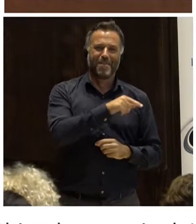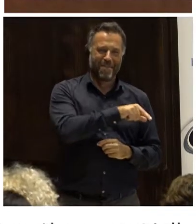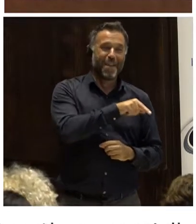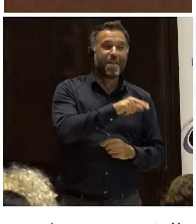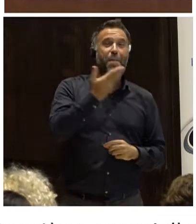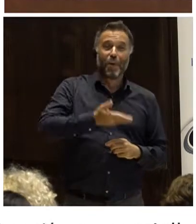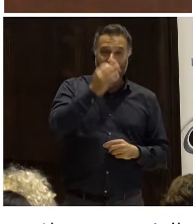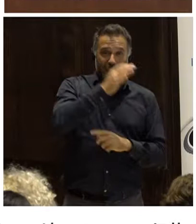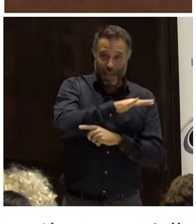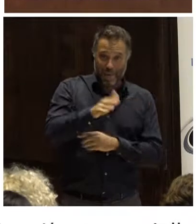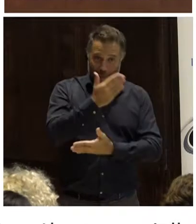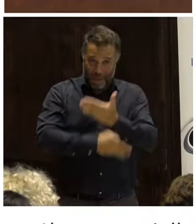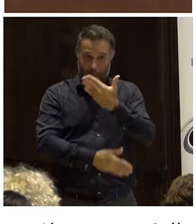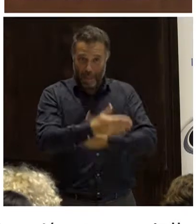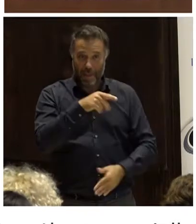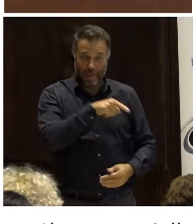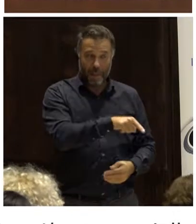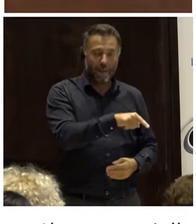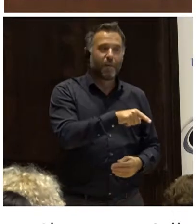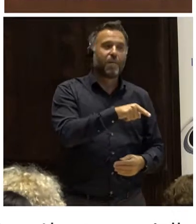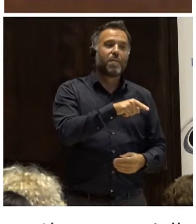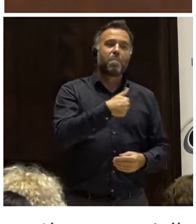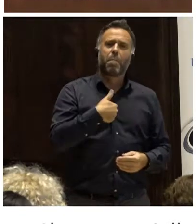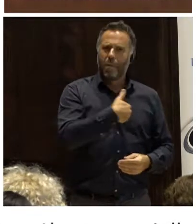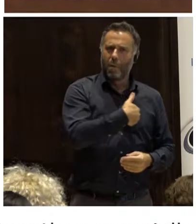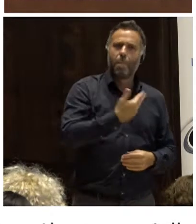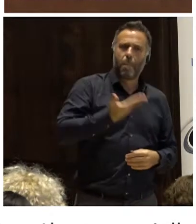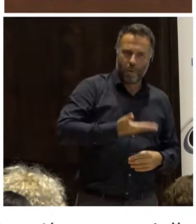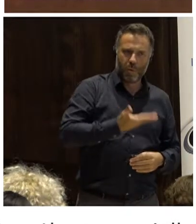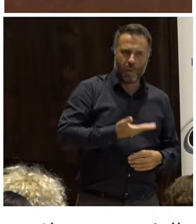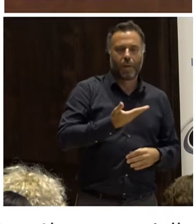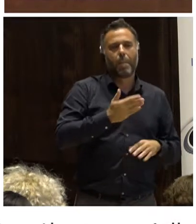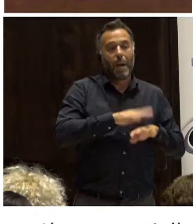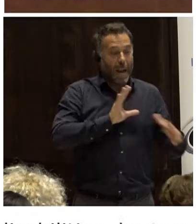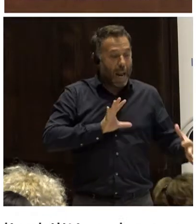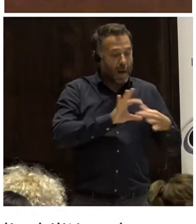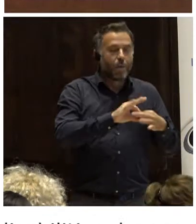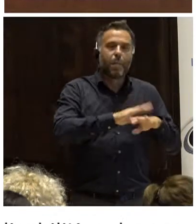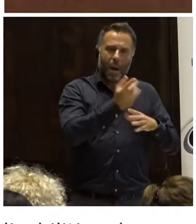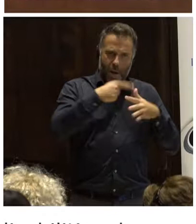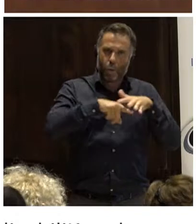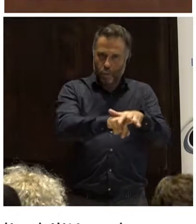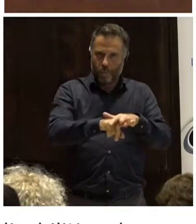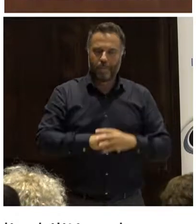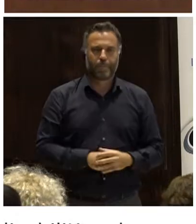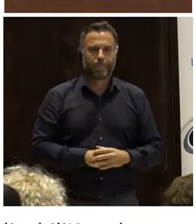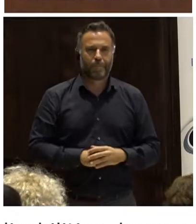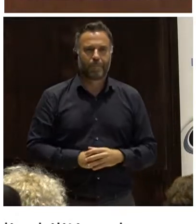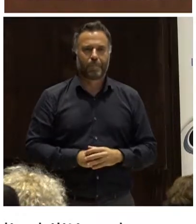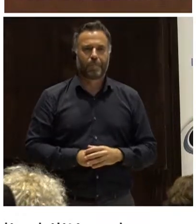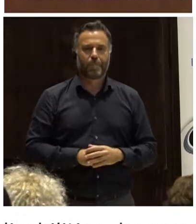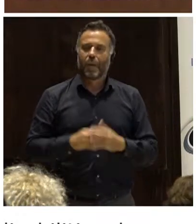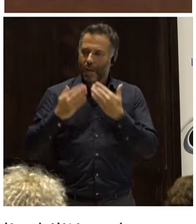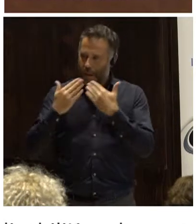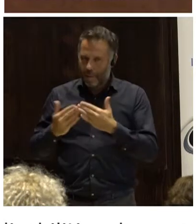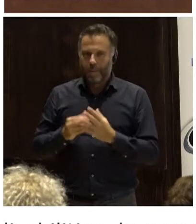for relationships and for inclusion. Thank you. Let's go to the next